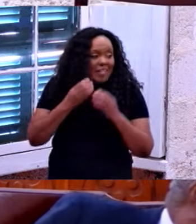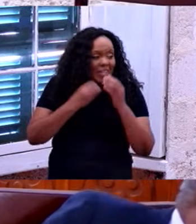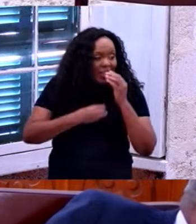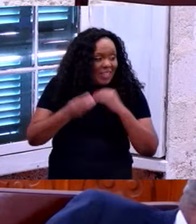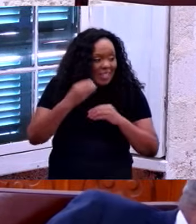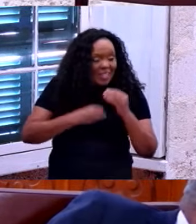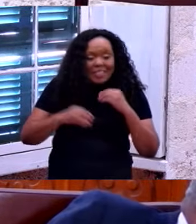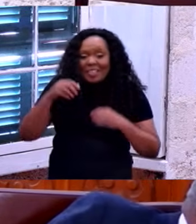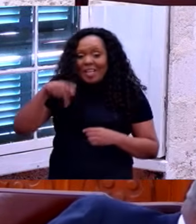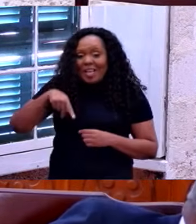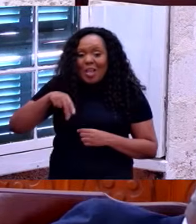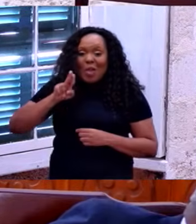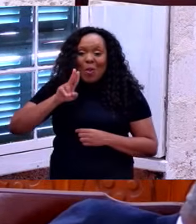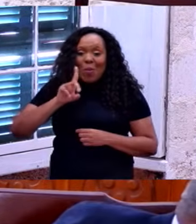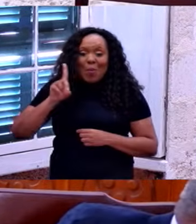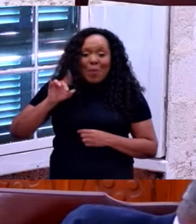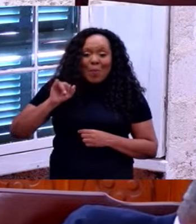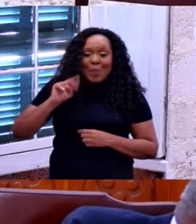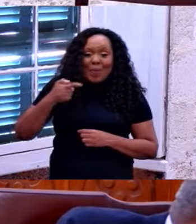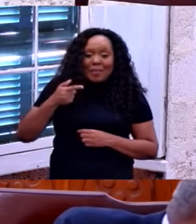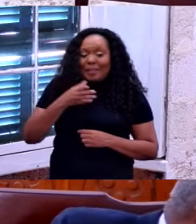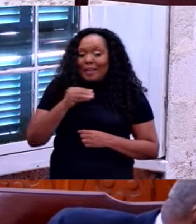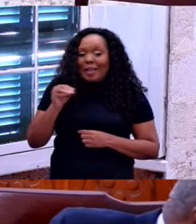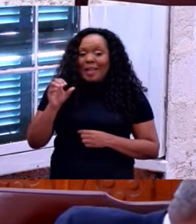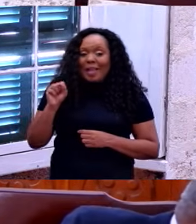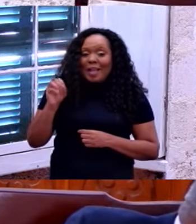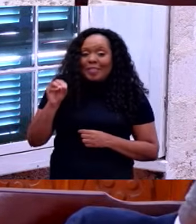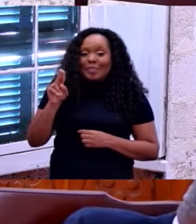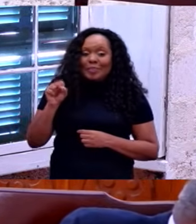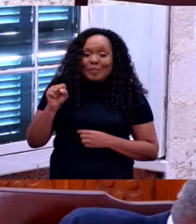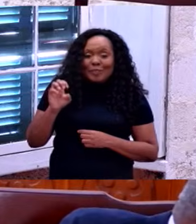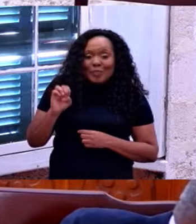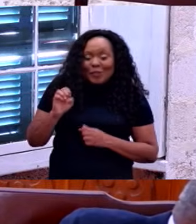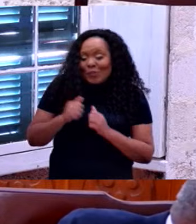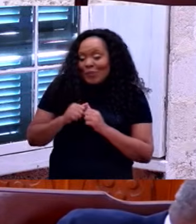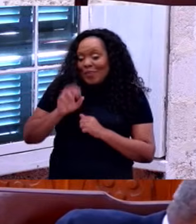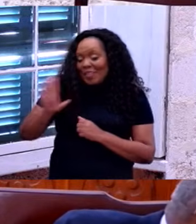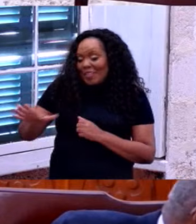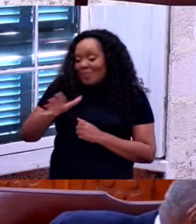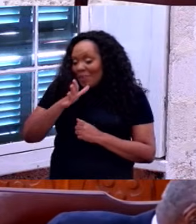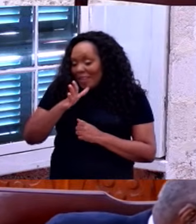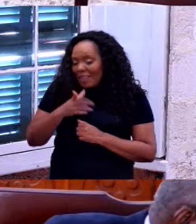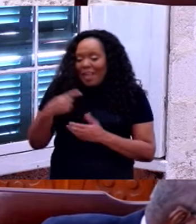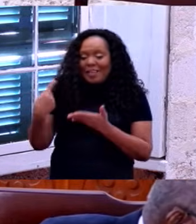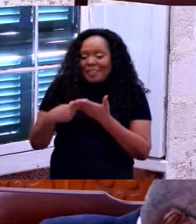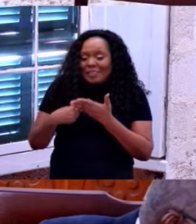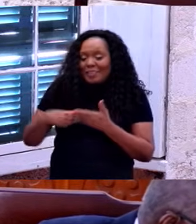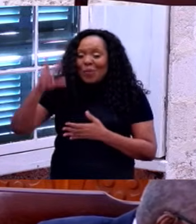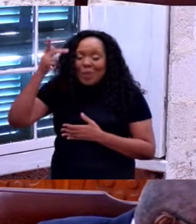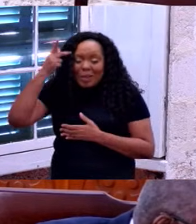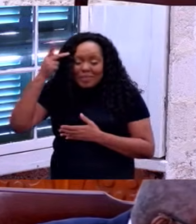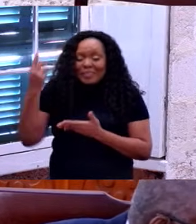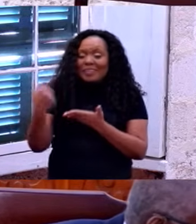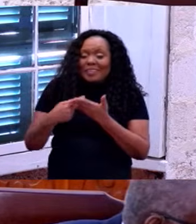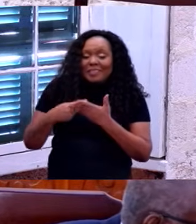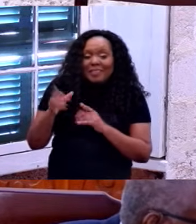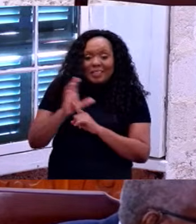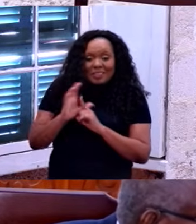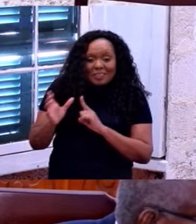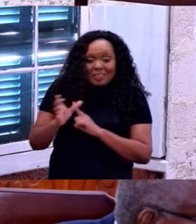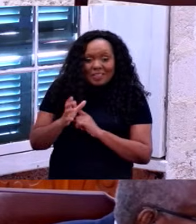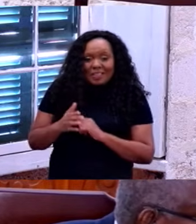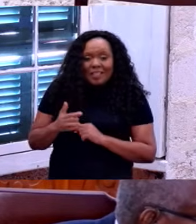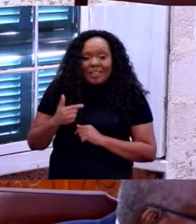and talking with Gwyneth Squires about matters of politics and culture. So I can only imagine how my girl